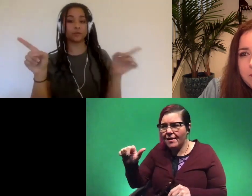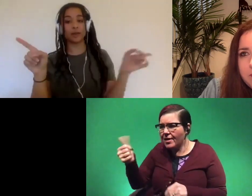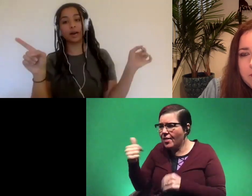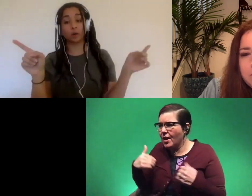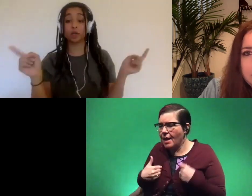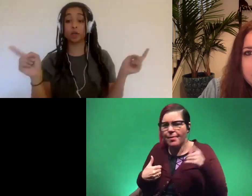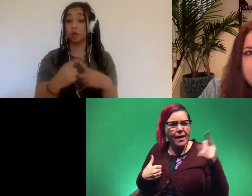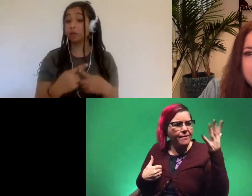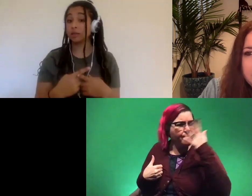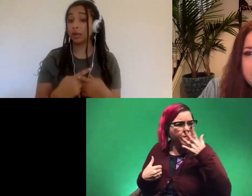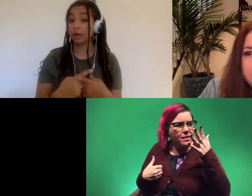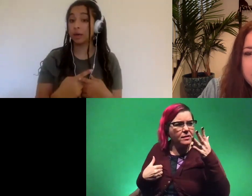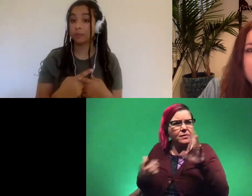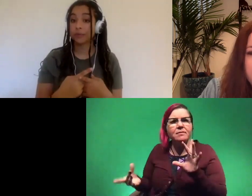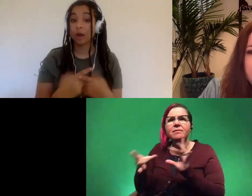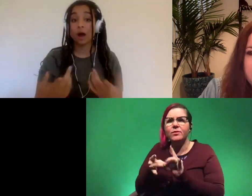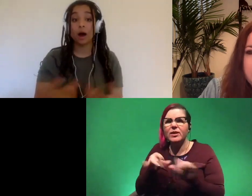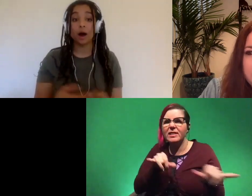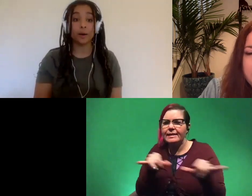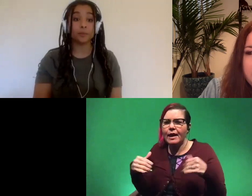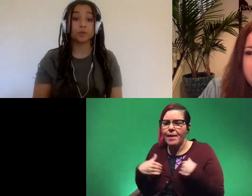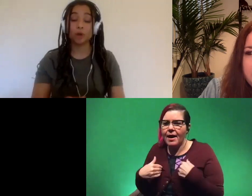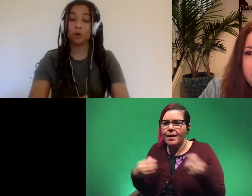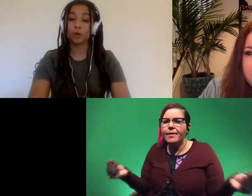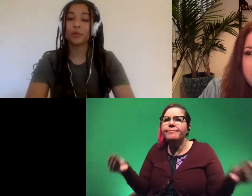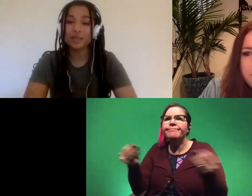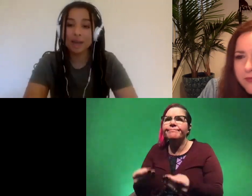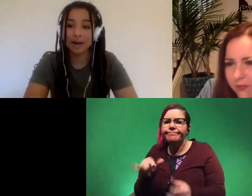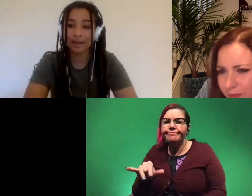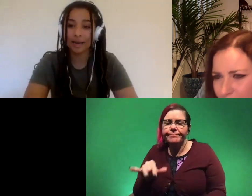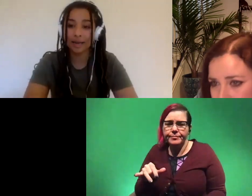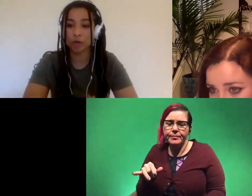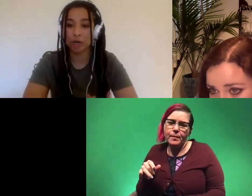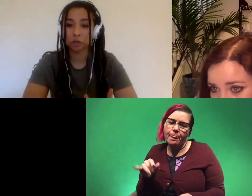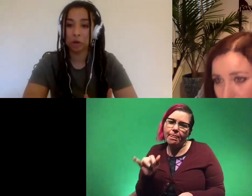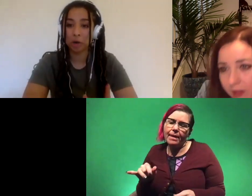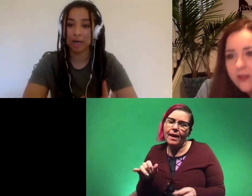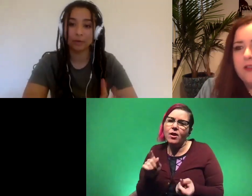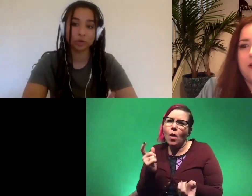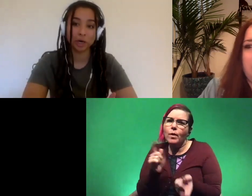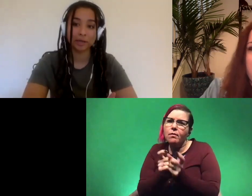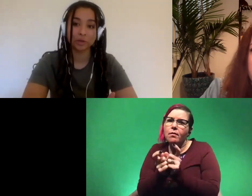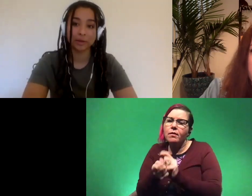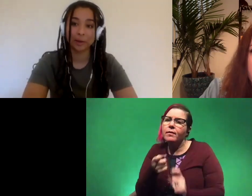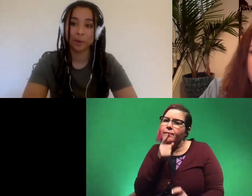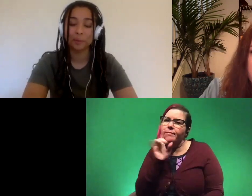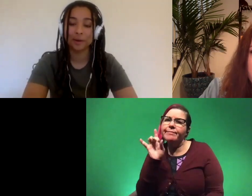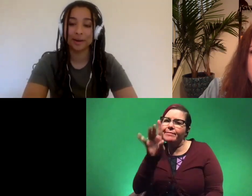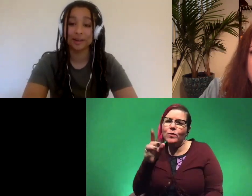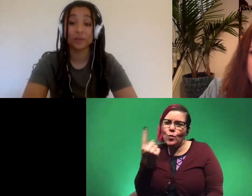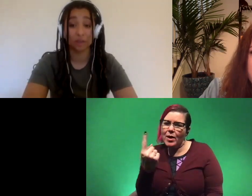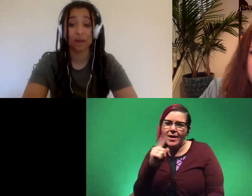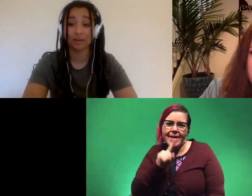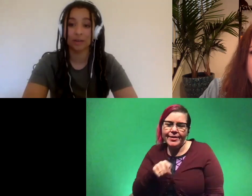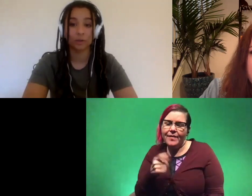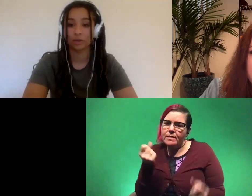face of that animal actually belonged to the same animal um so that's kind of that keeps changing so i'm not going to give you a straight answer on that one but